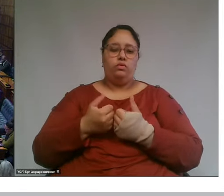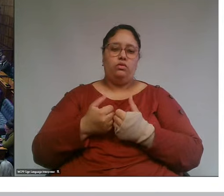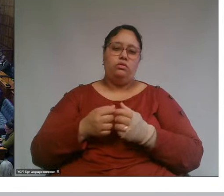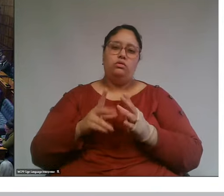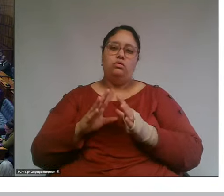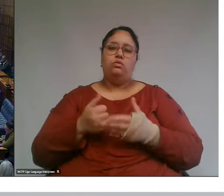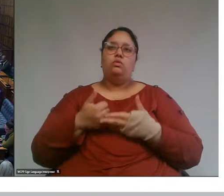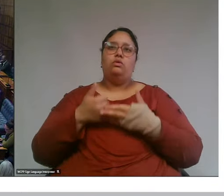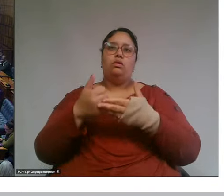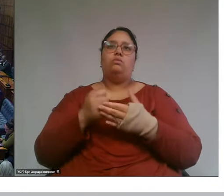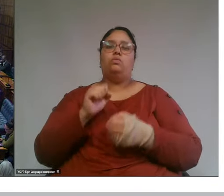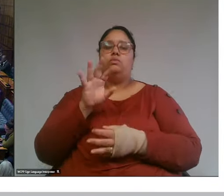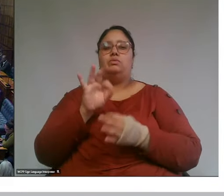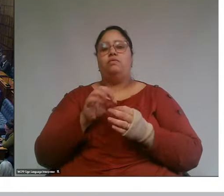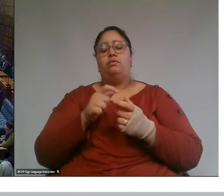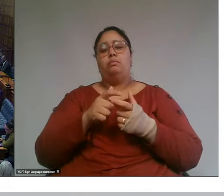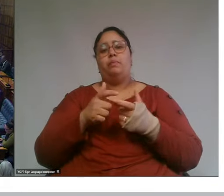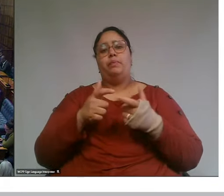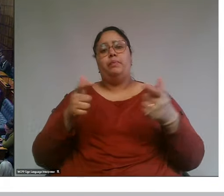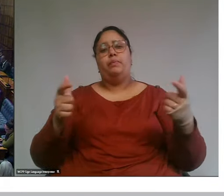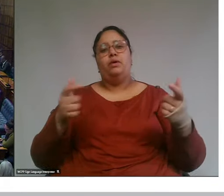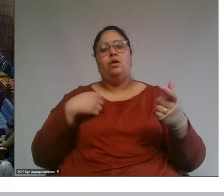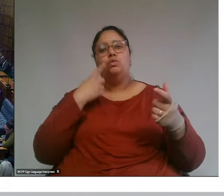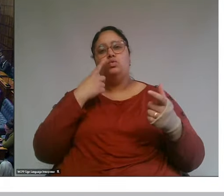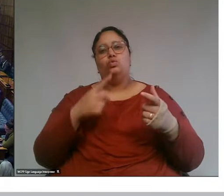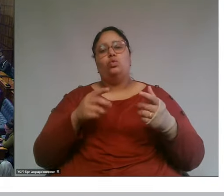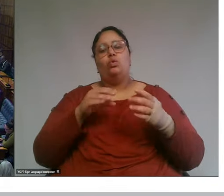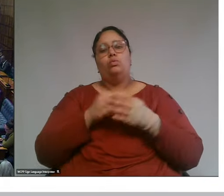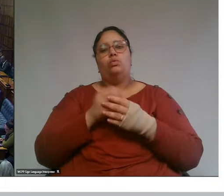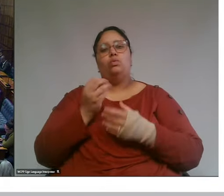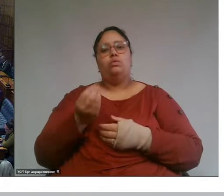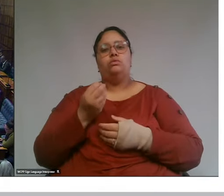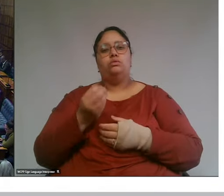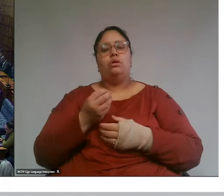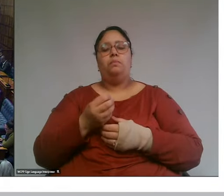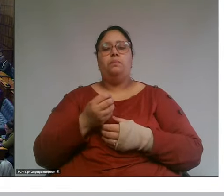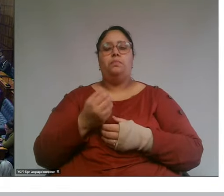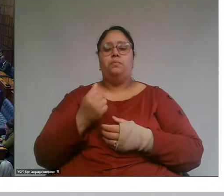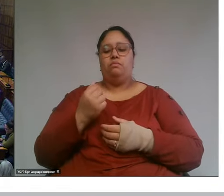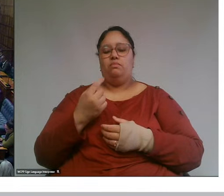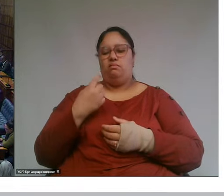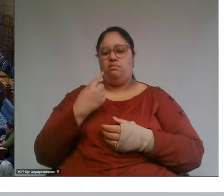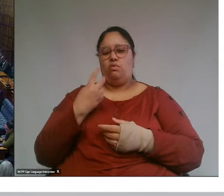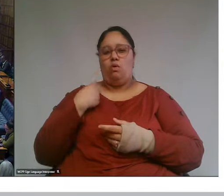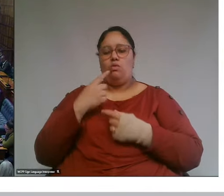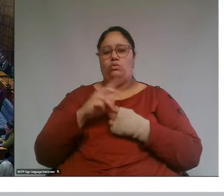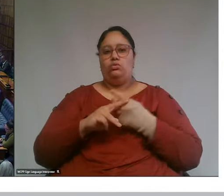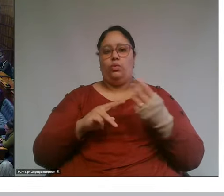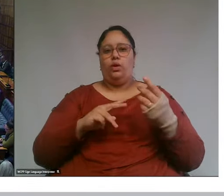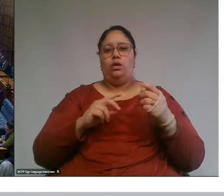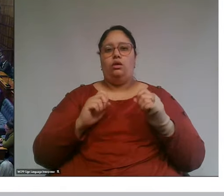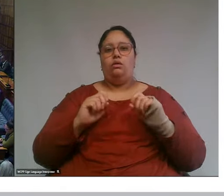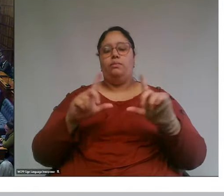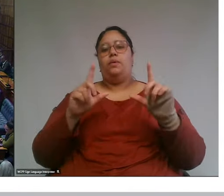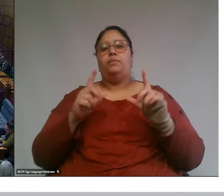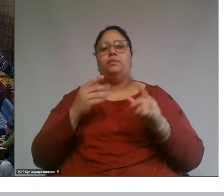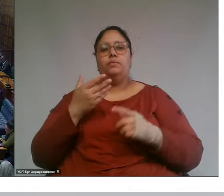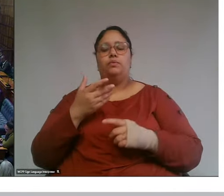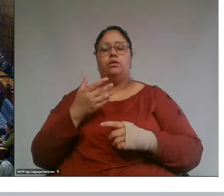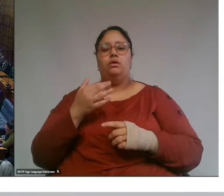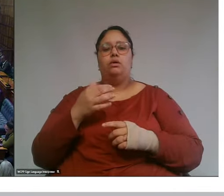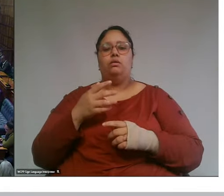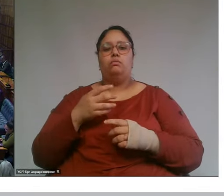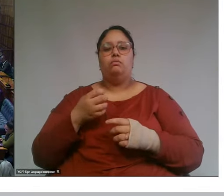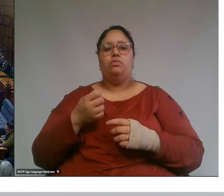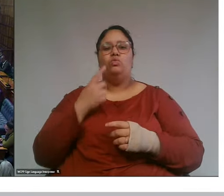particular it's quite a large it's a bilon investment with regards to a particular industrial area which they can then get access